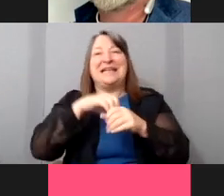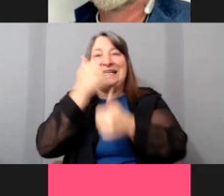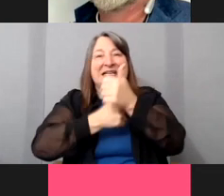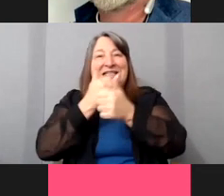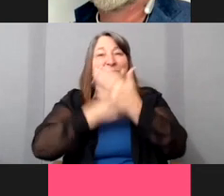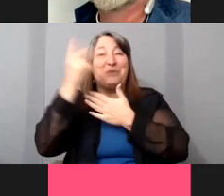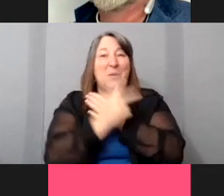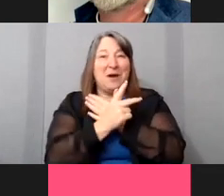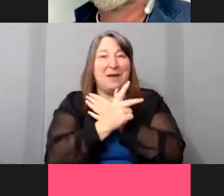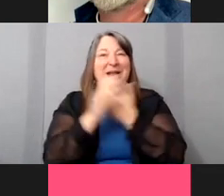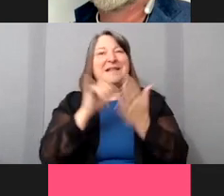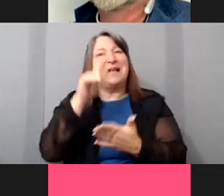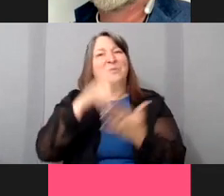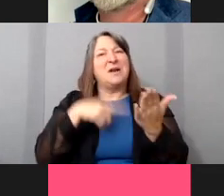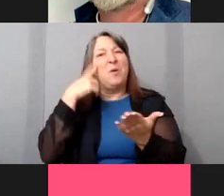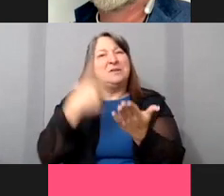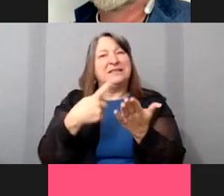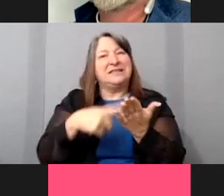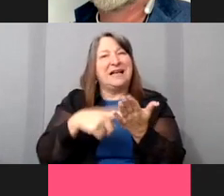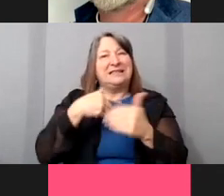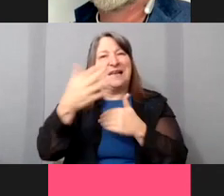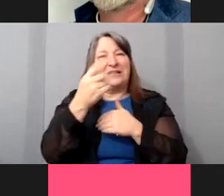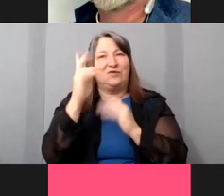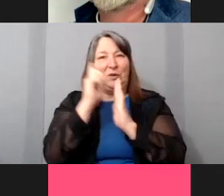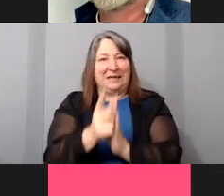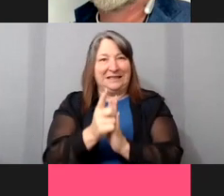talk about here for the next few minutes. Go to the next slide, please.